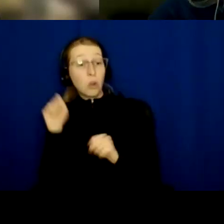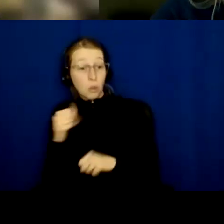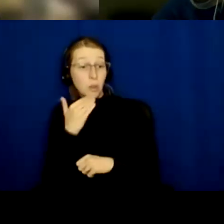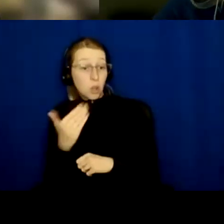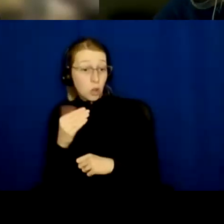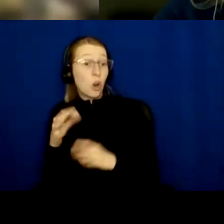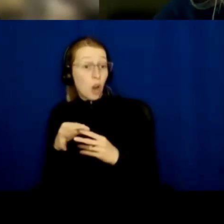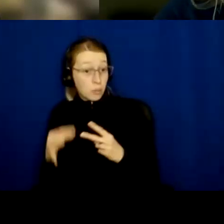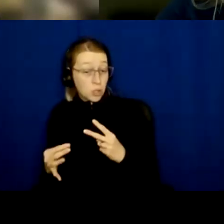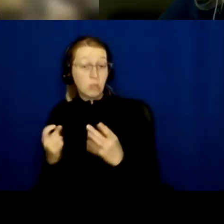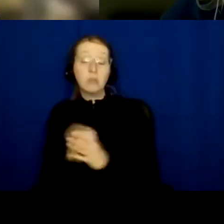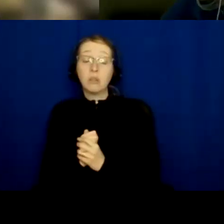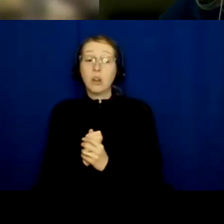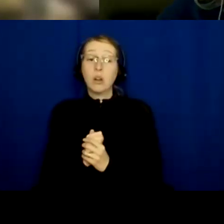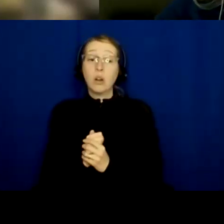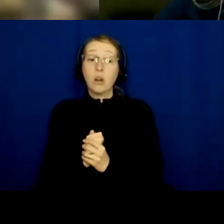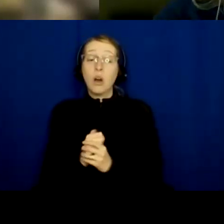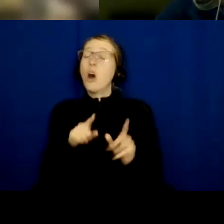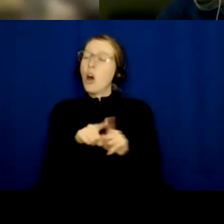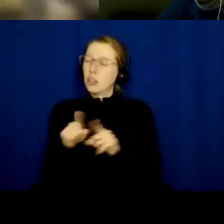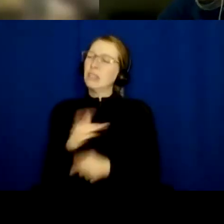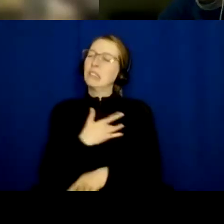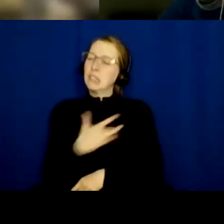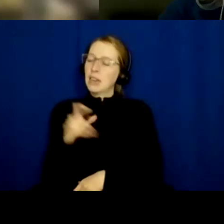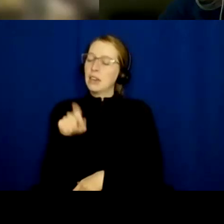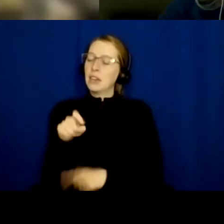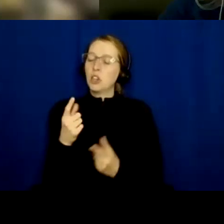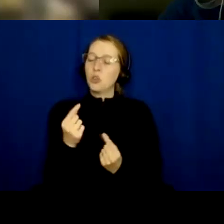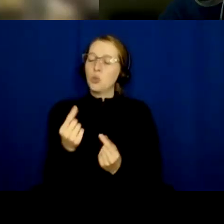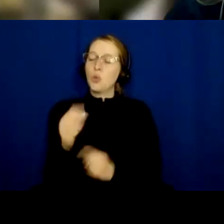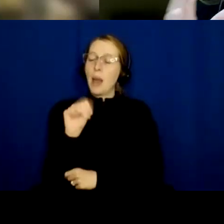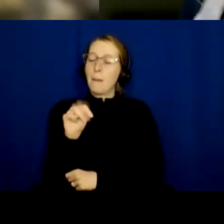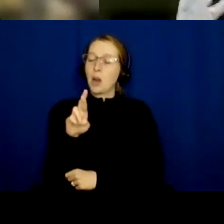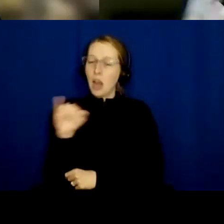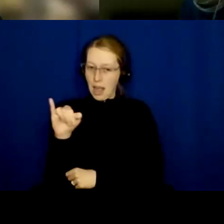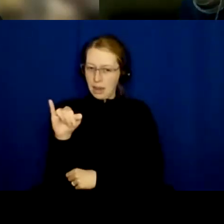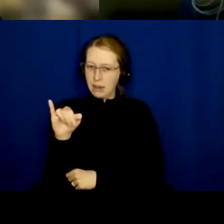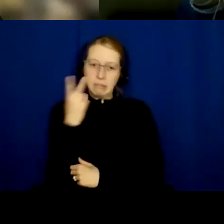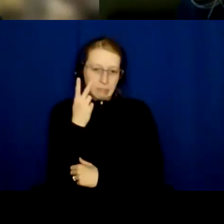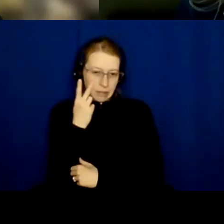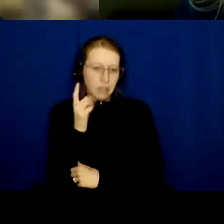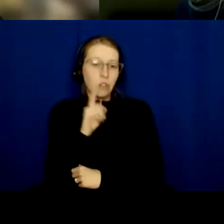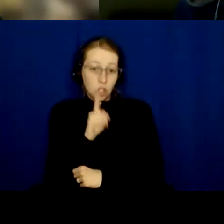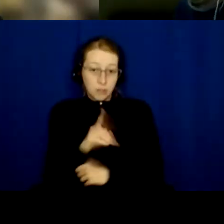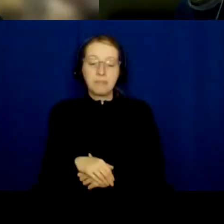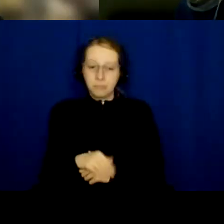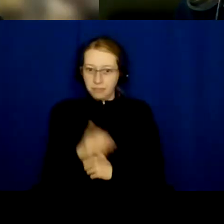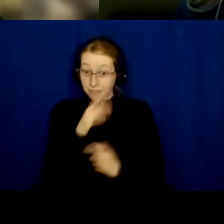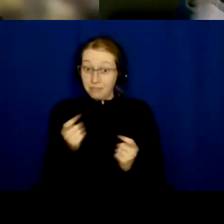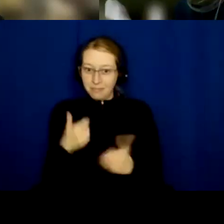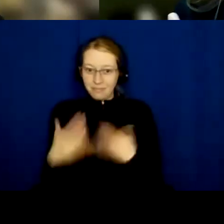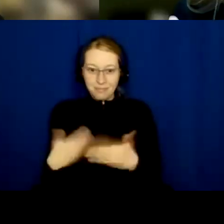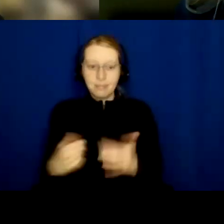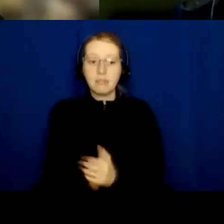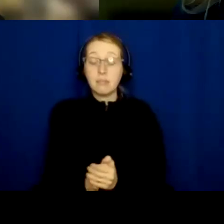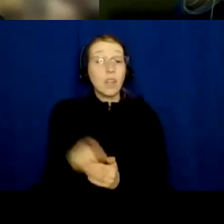like imaging would likely need to be done to do that. Okay, let me speed up. The hearing aid might work also,